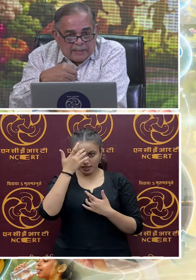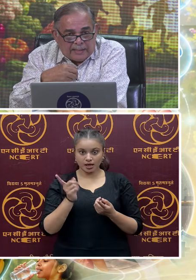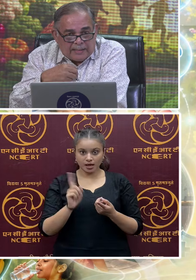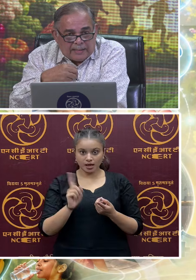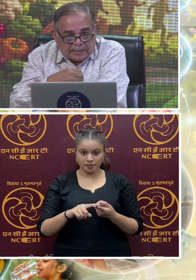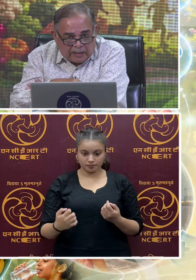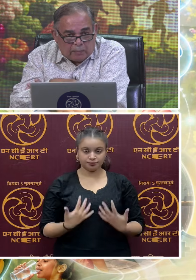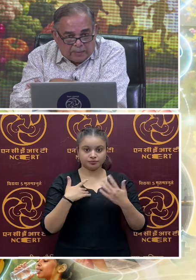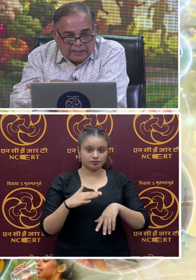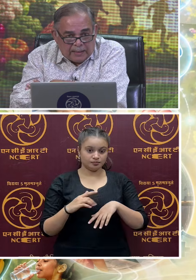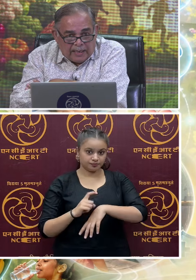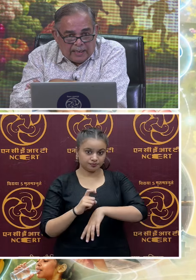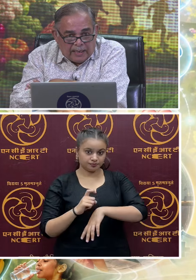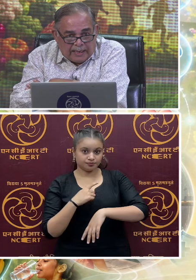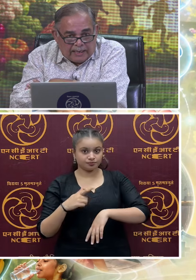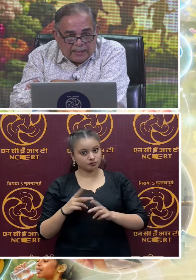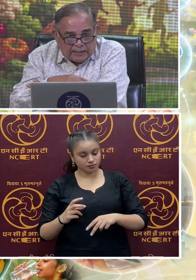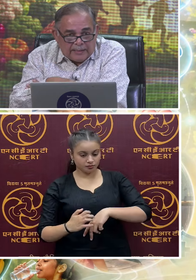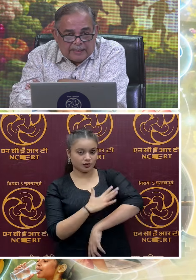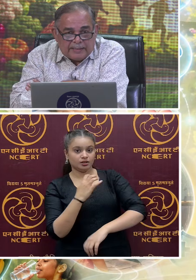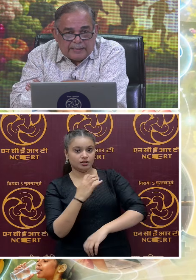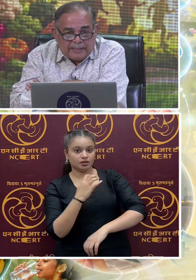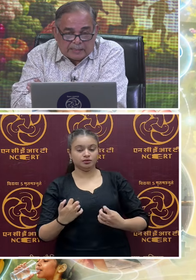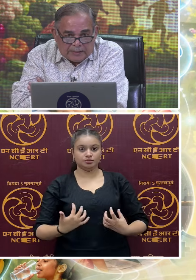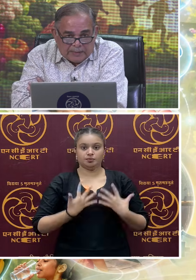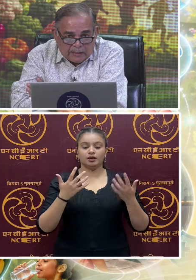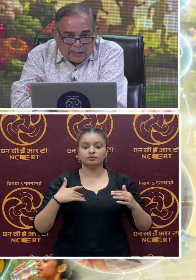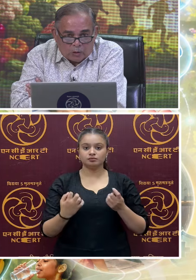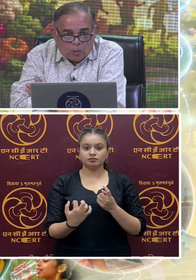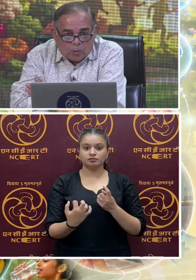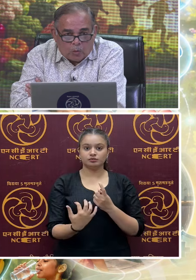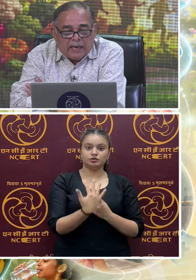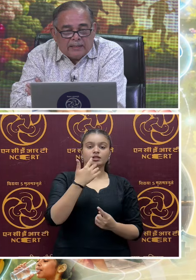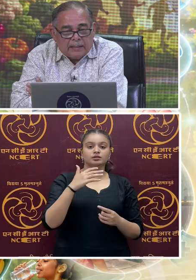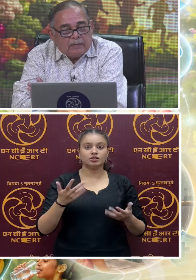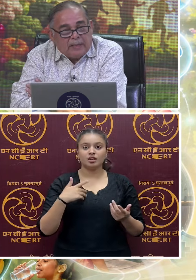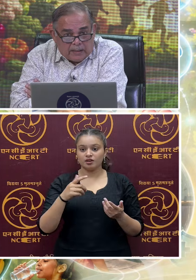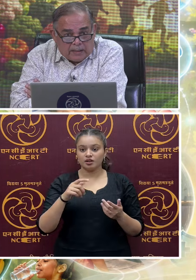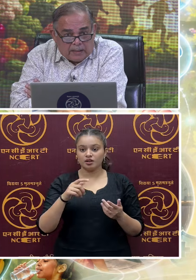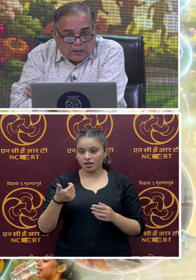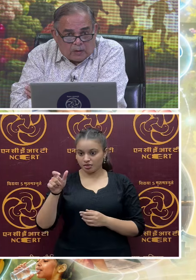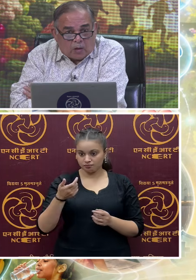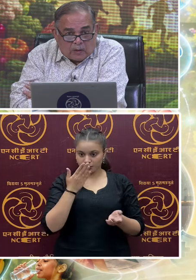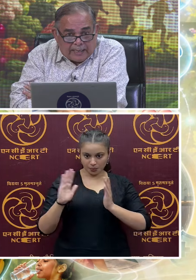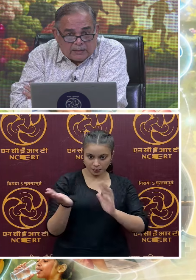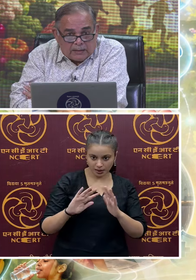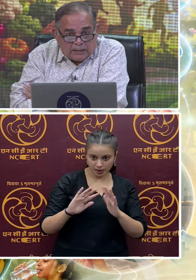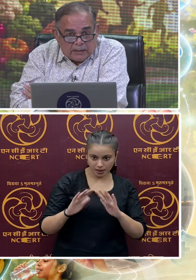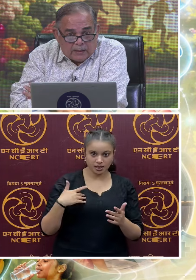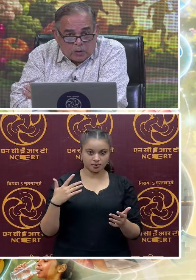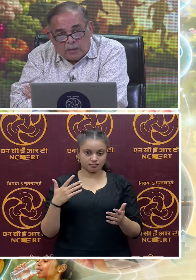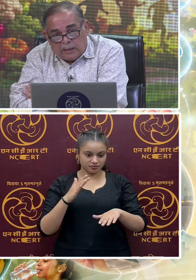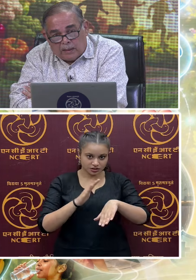multiply, they reside normally, and then they get transmitted through either air or